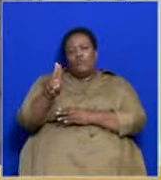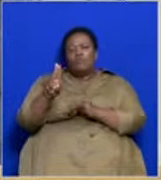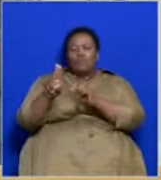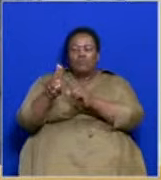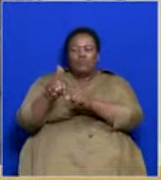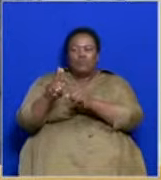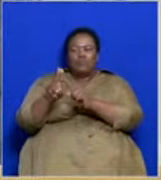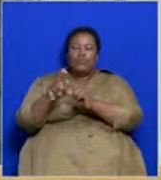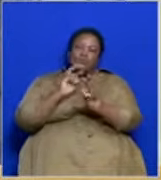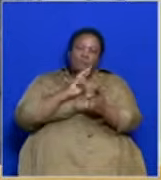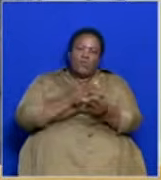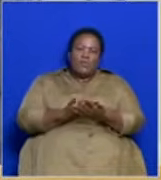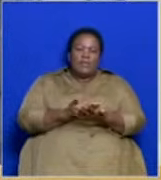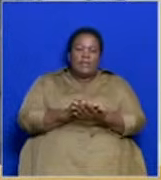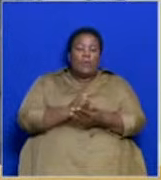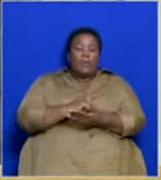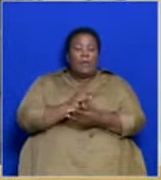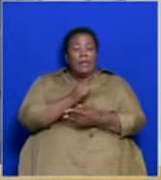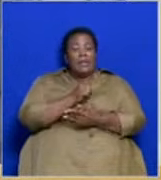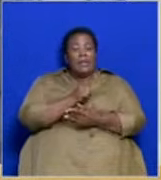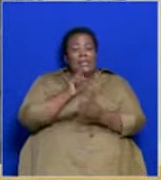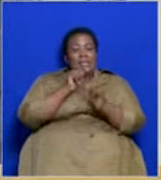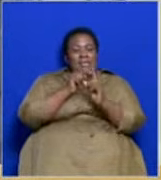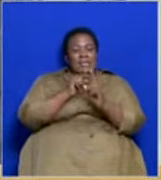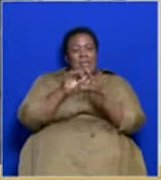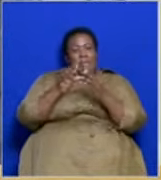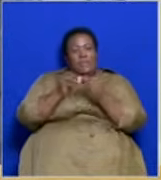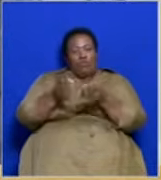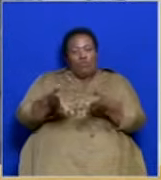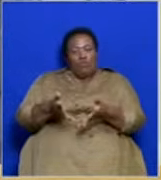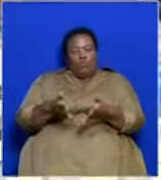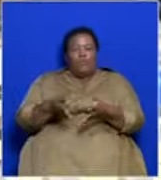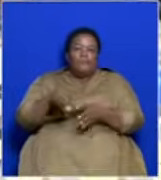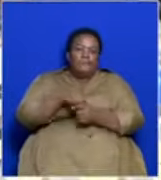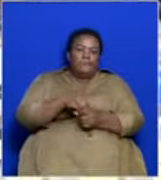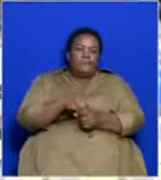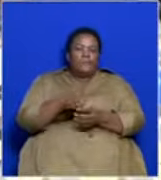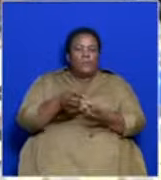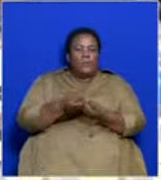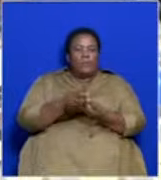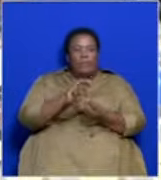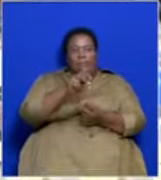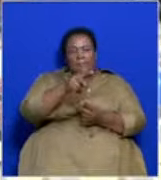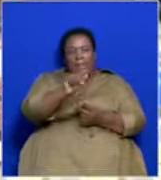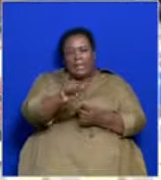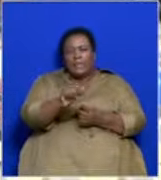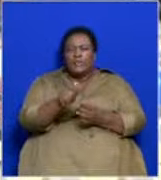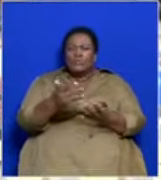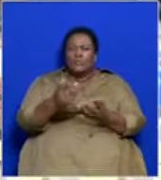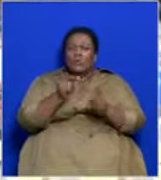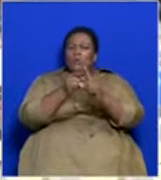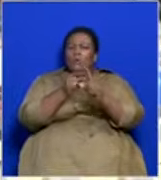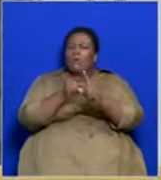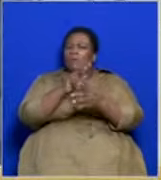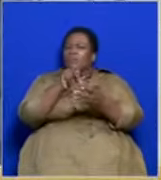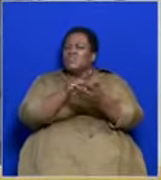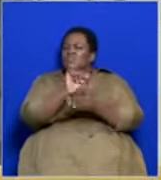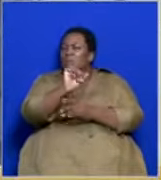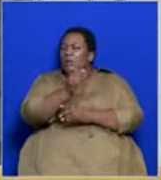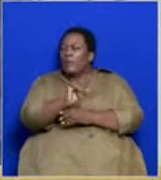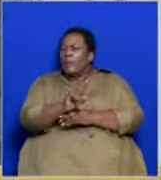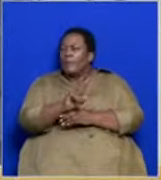attending such meeting with NPA. And what is Mr. Ndlovu's position? Deputy